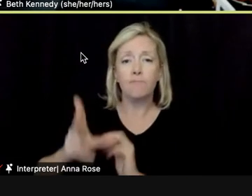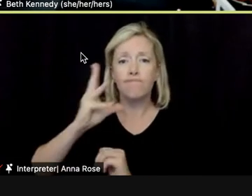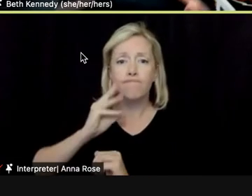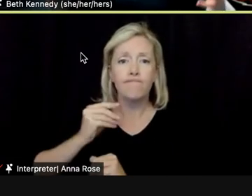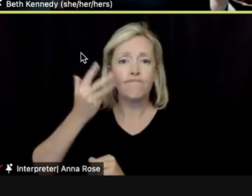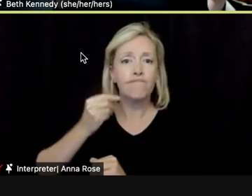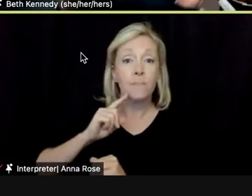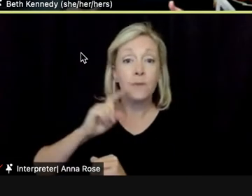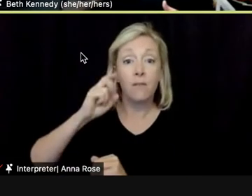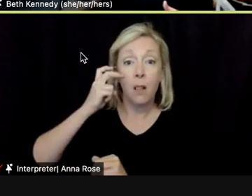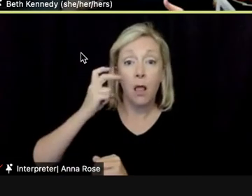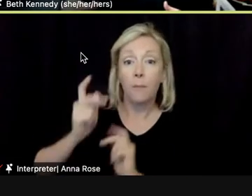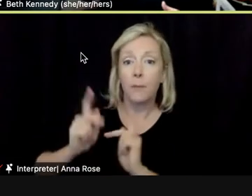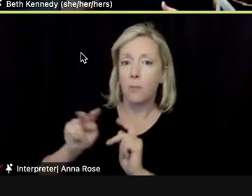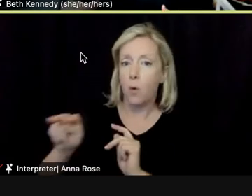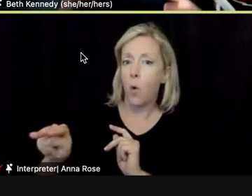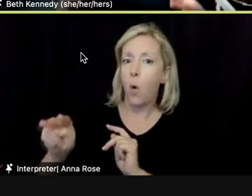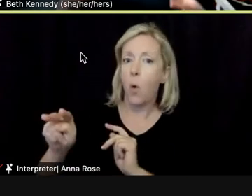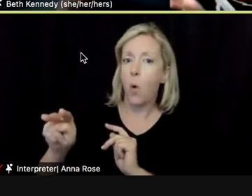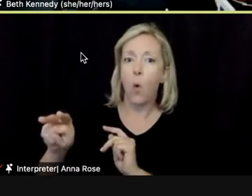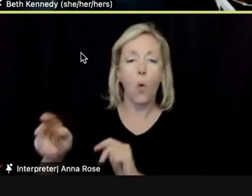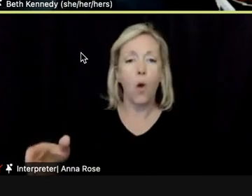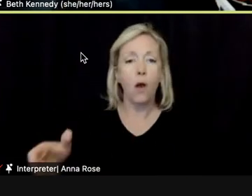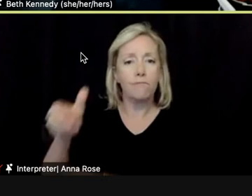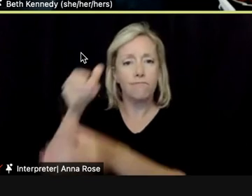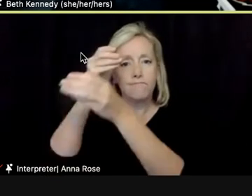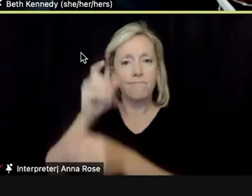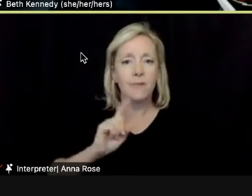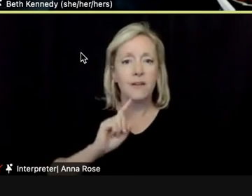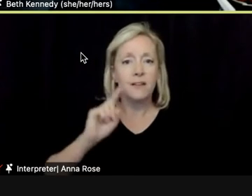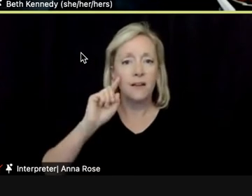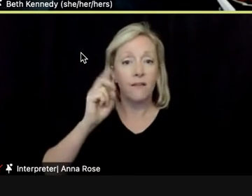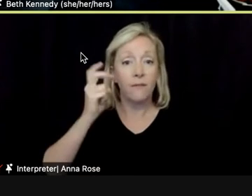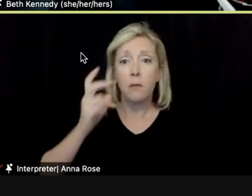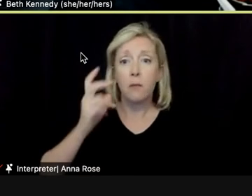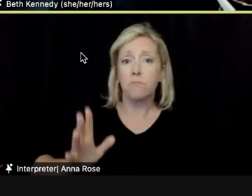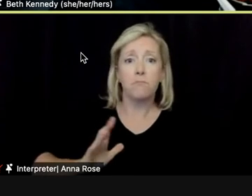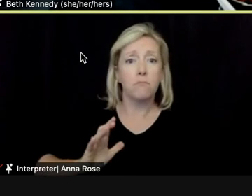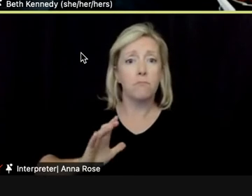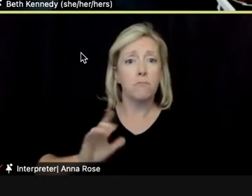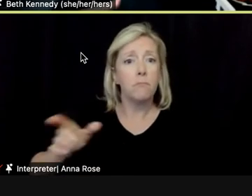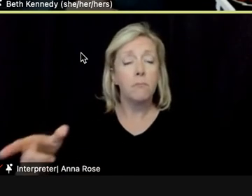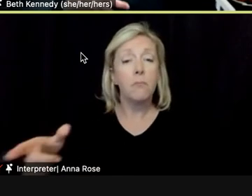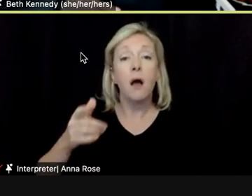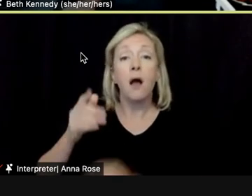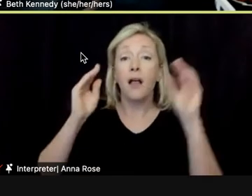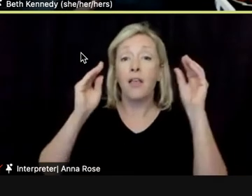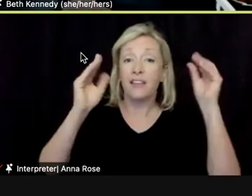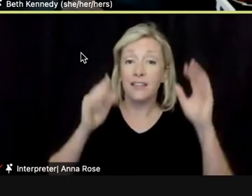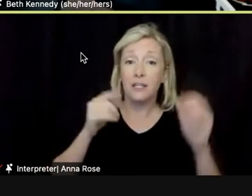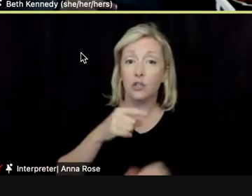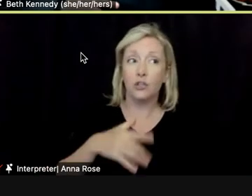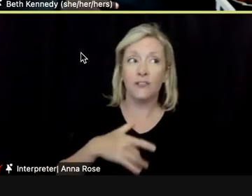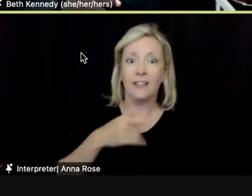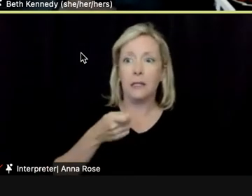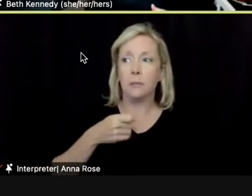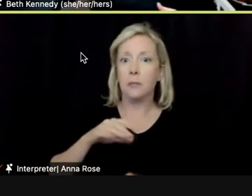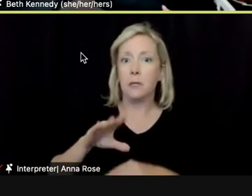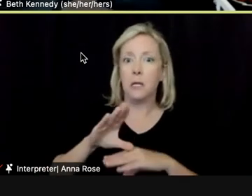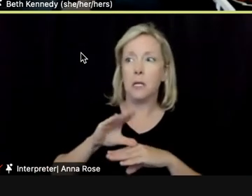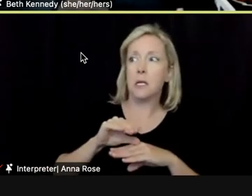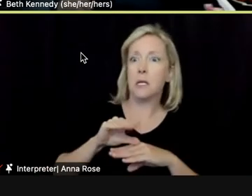person as the expert in deafblindness. And The teacher kind of feels a